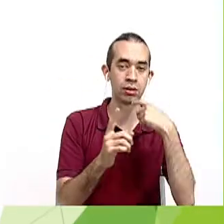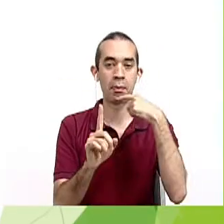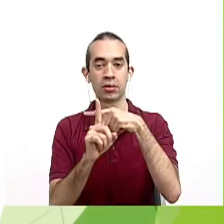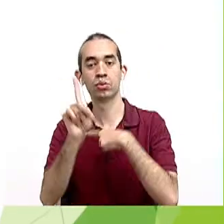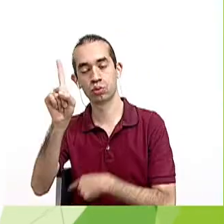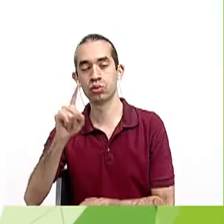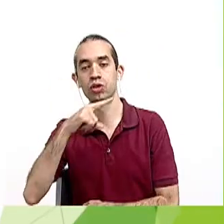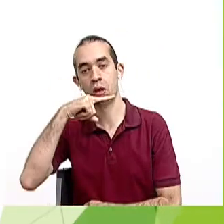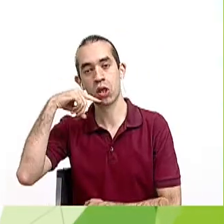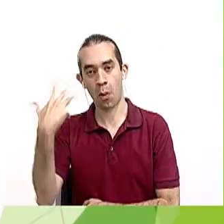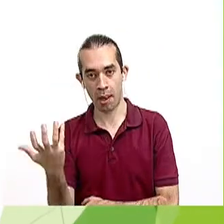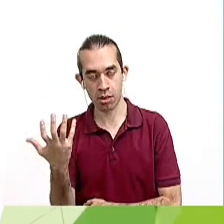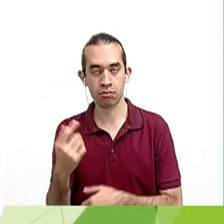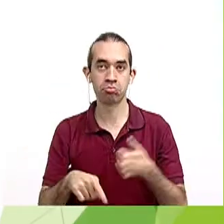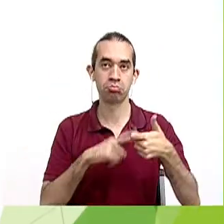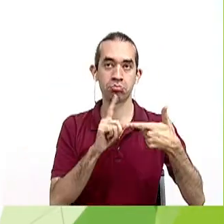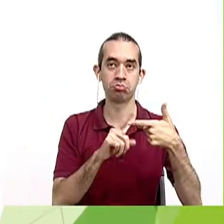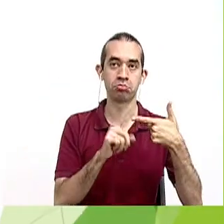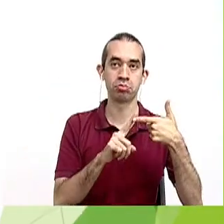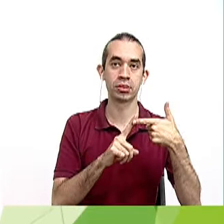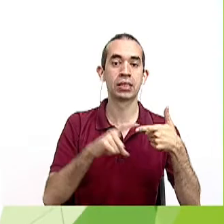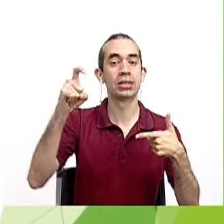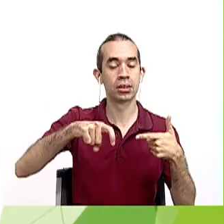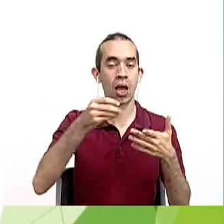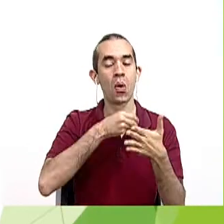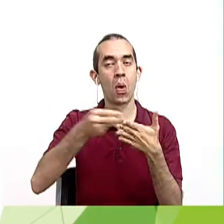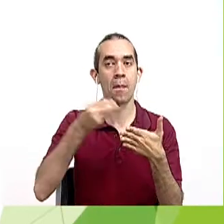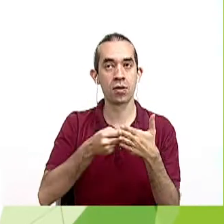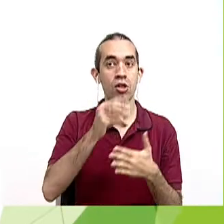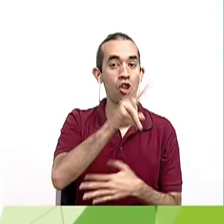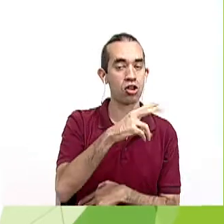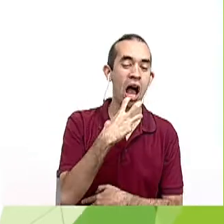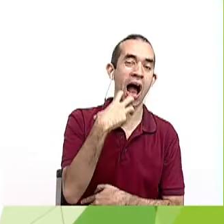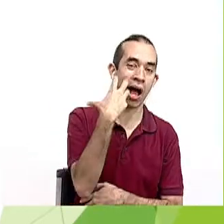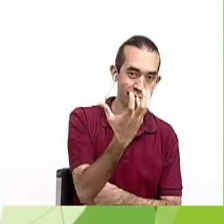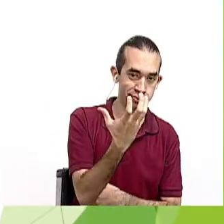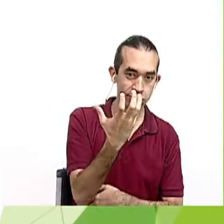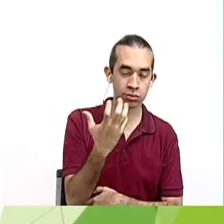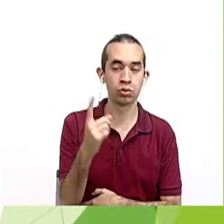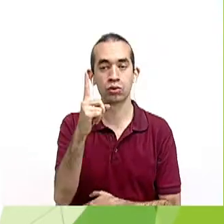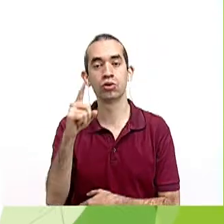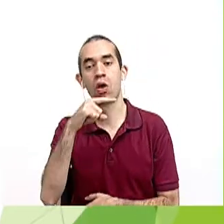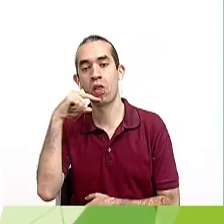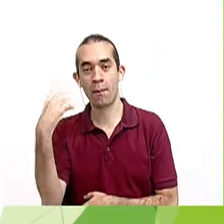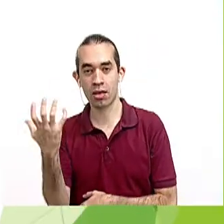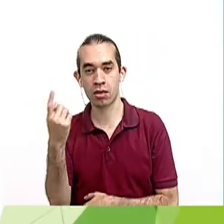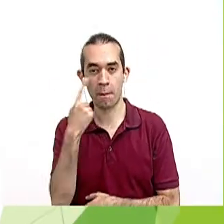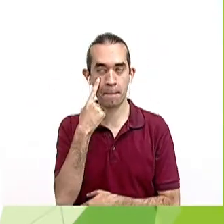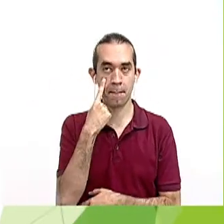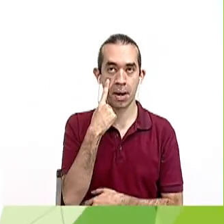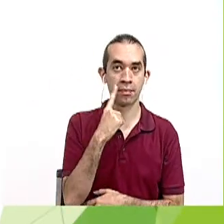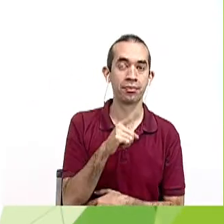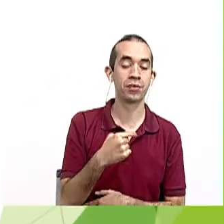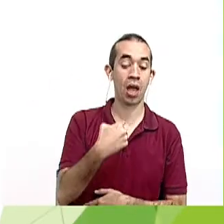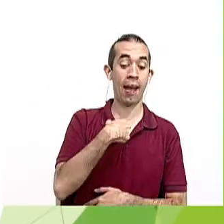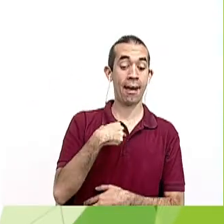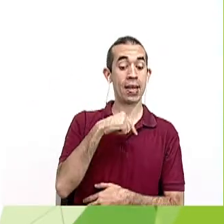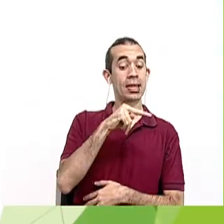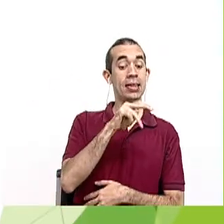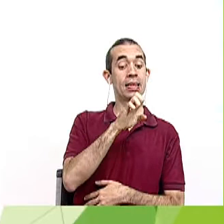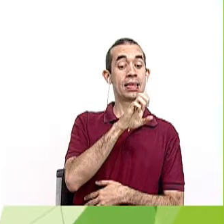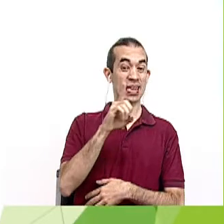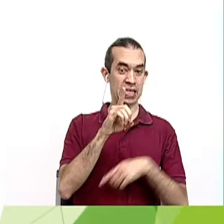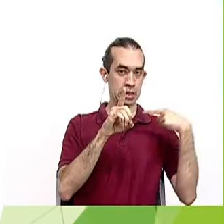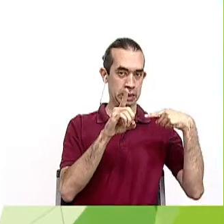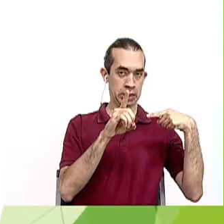tomato. She needs to buy 2 apples and 1 tomato. As you can see here, I